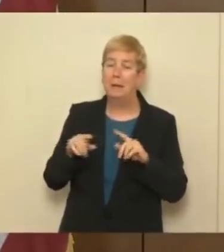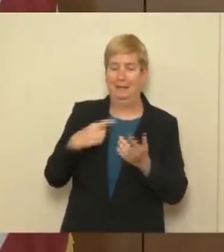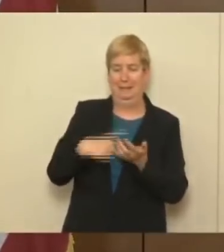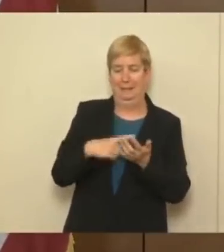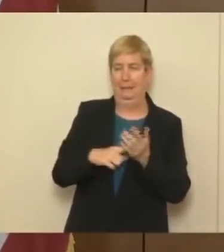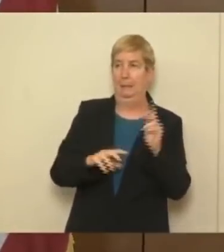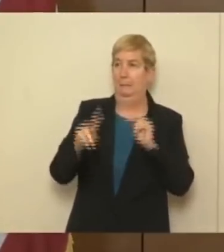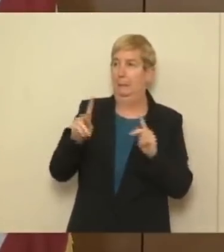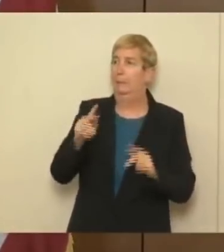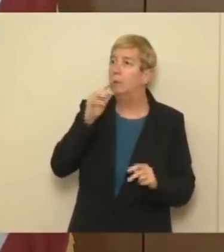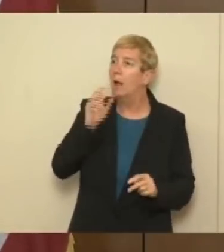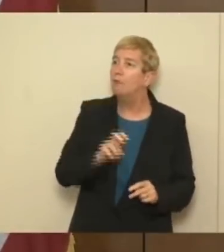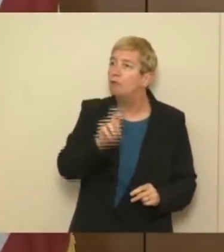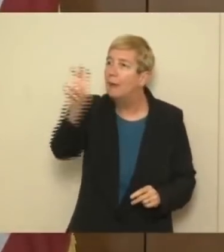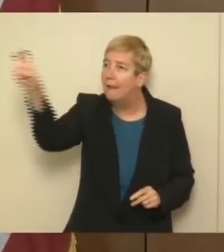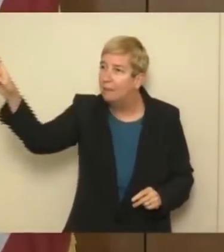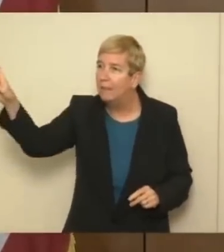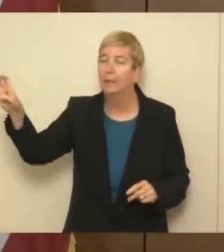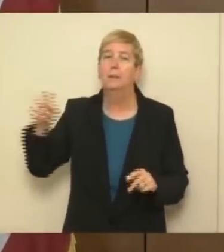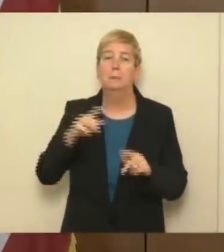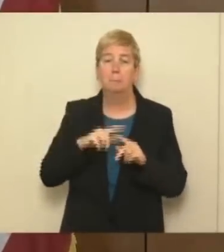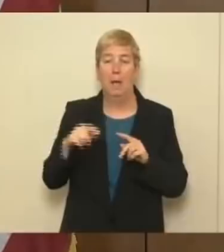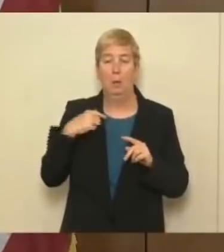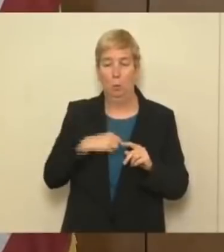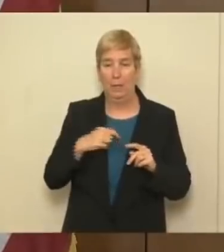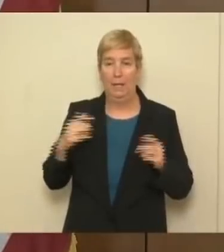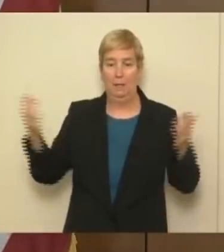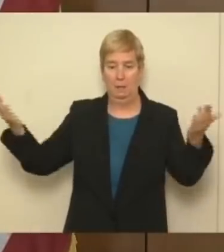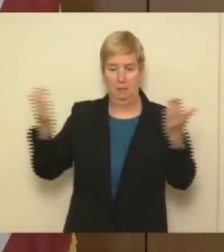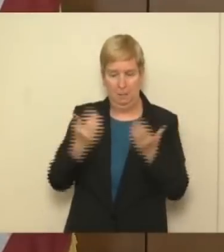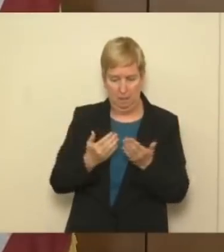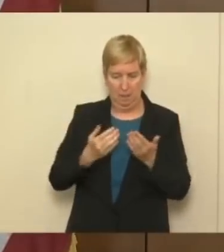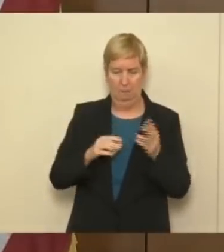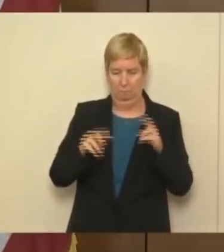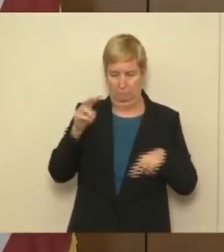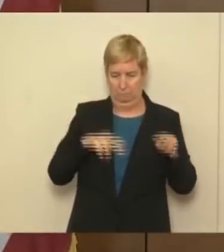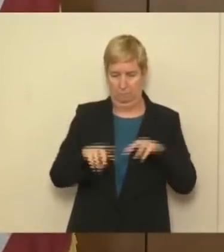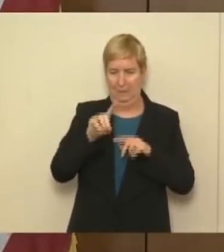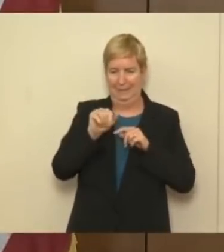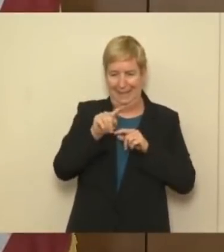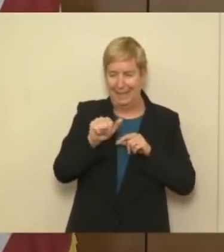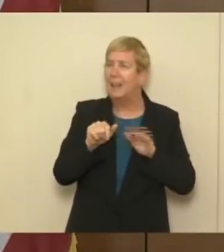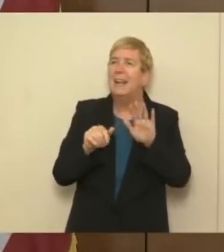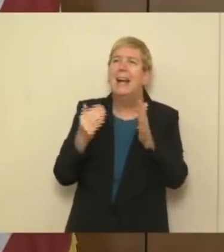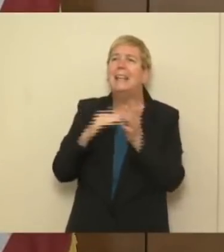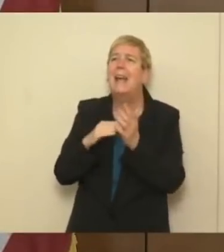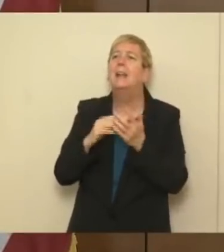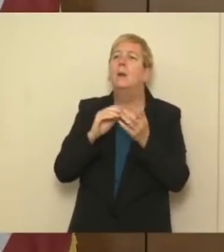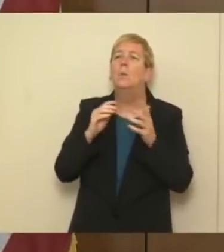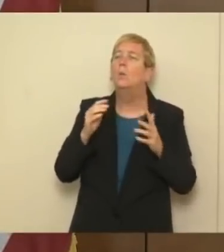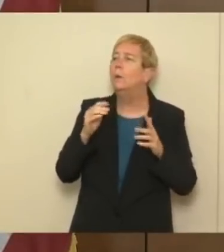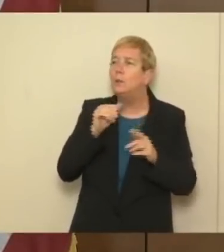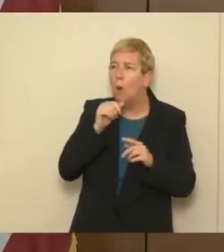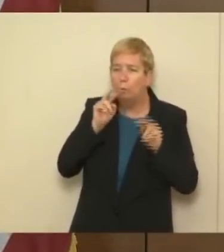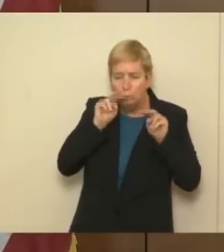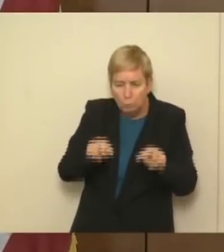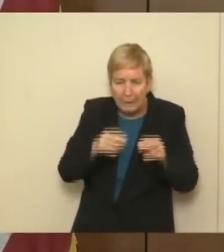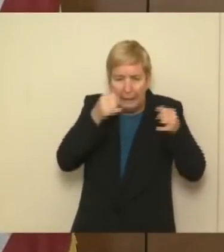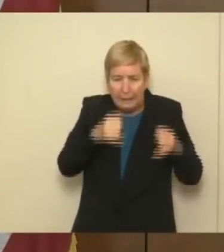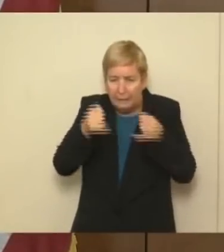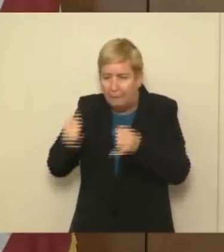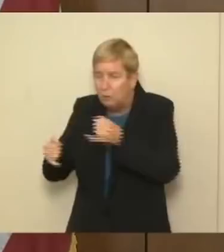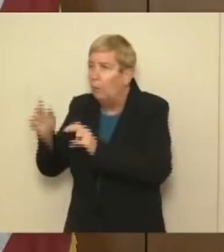looking at that data, aggregate data, never anybody's individual data about cell phones, so we could tell where you were traveling. We showed